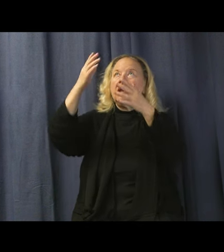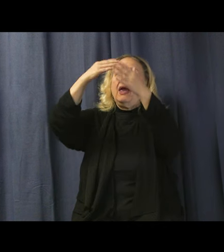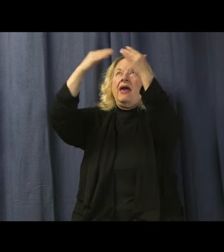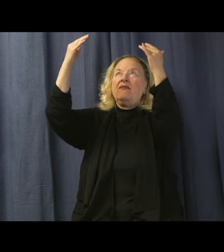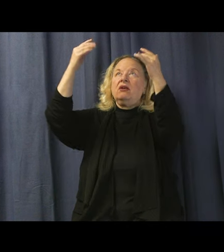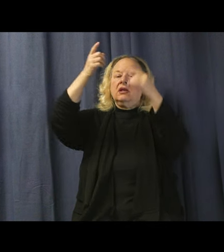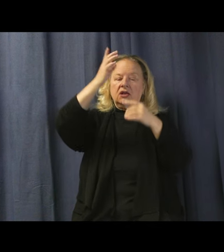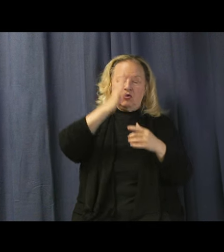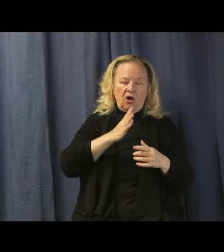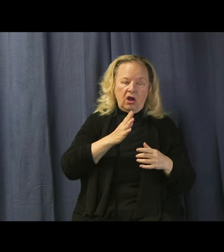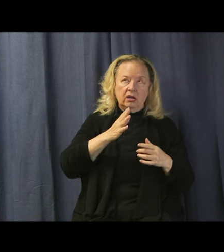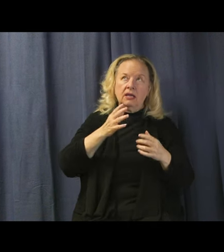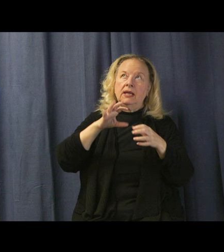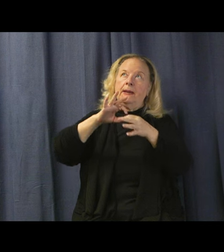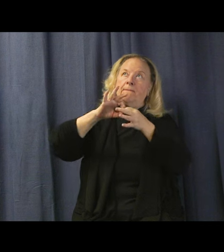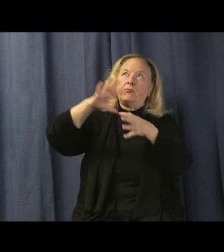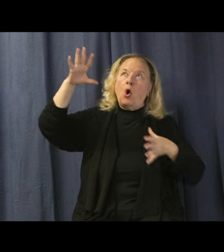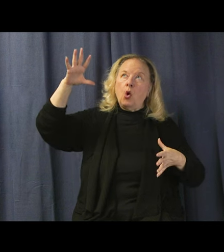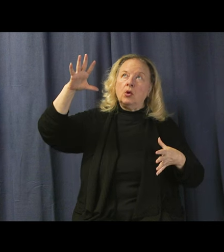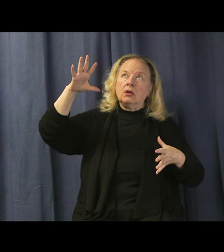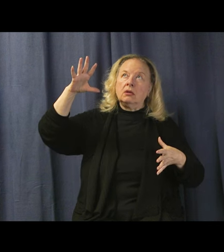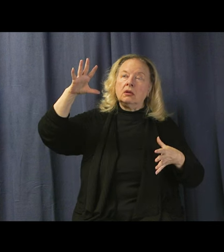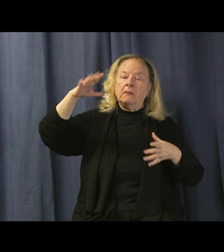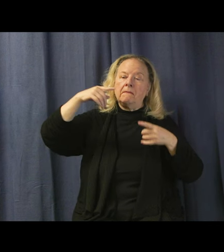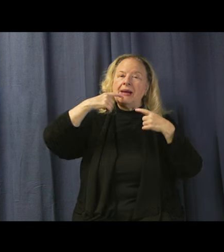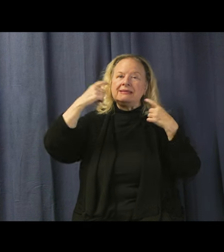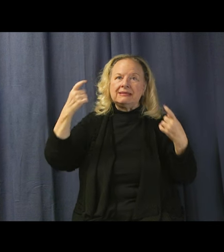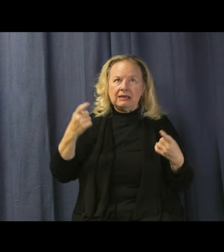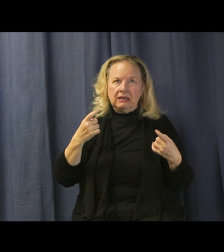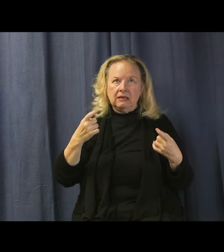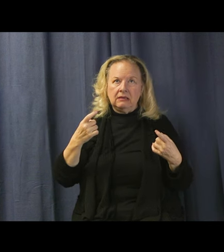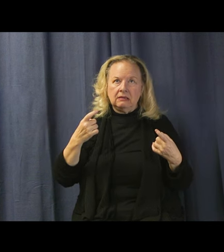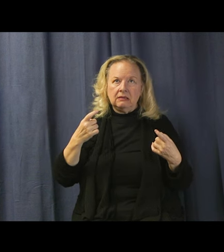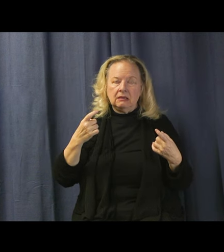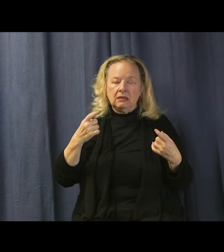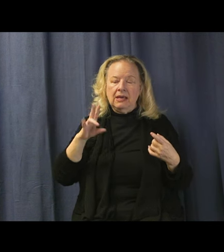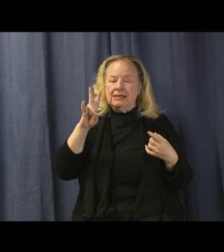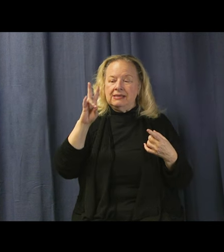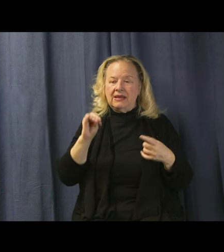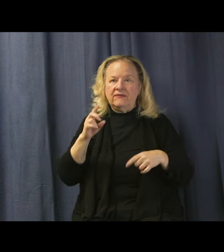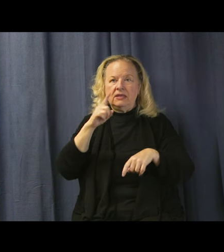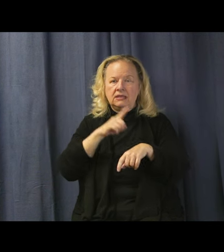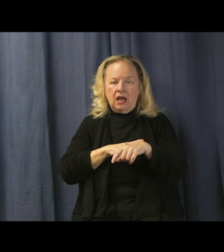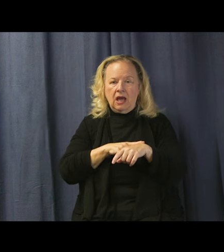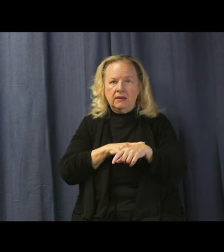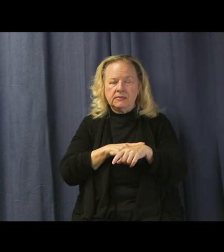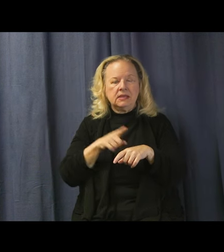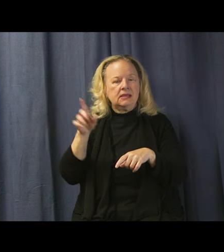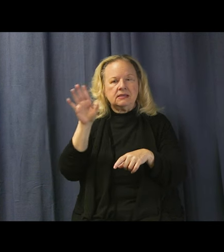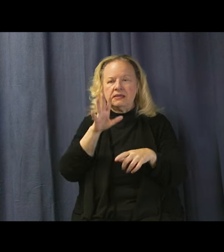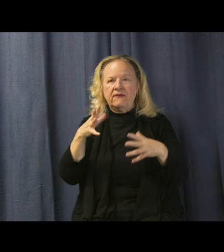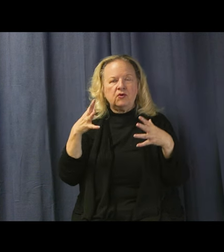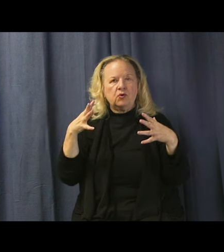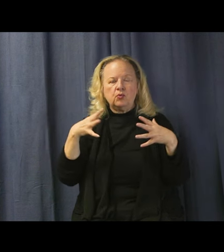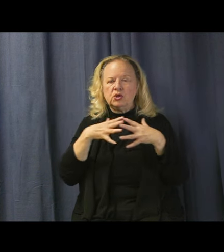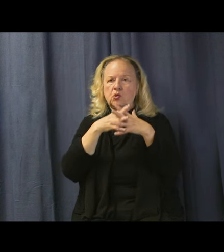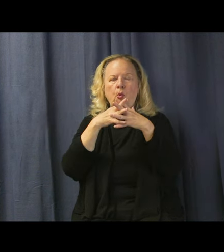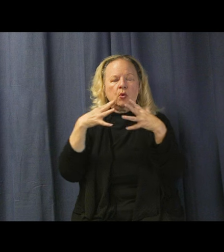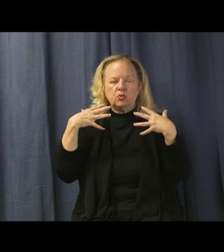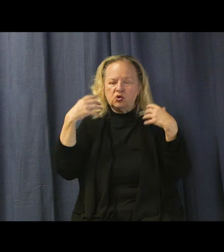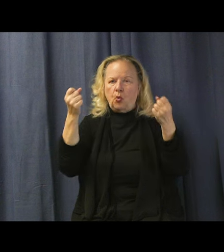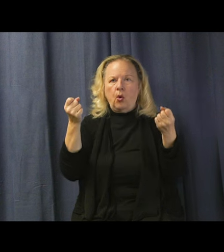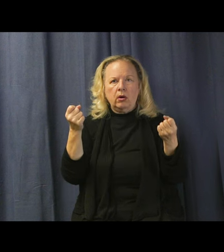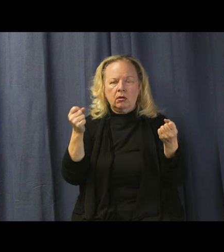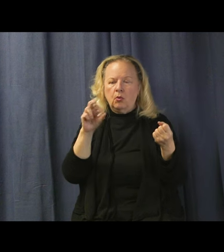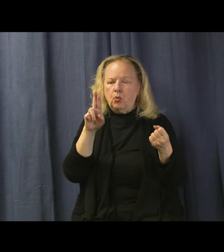sinning. So now the Vav is missing. And the next 70 times in the Torah, it's never restored.